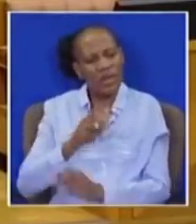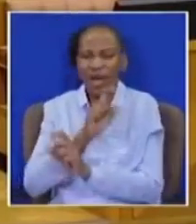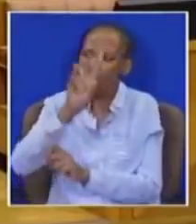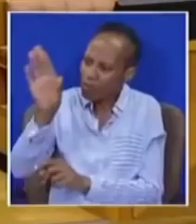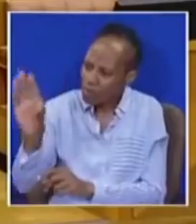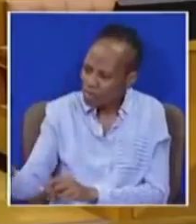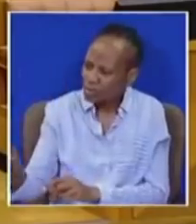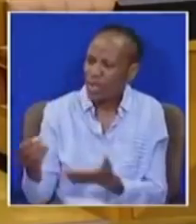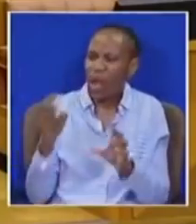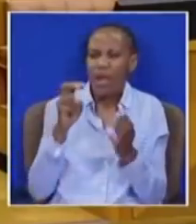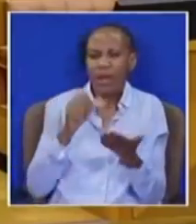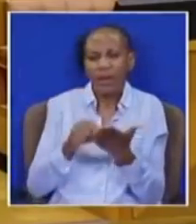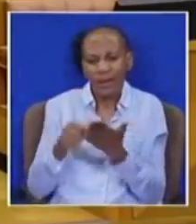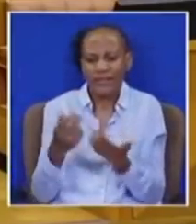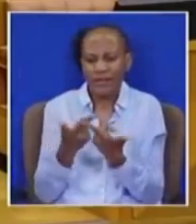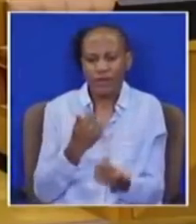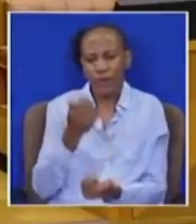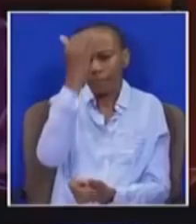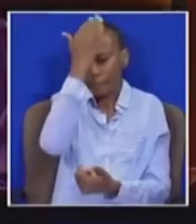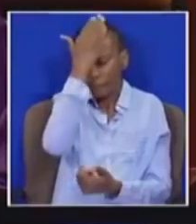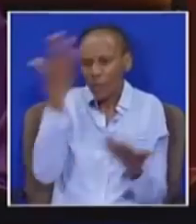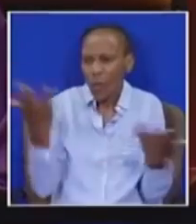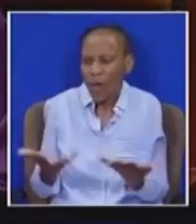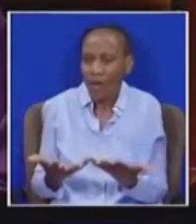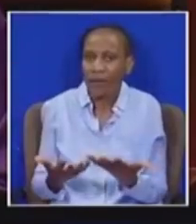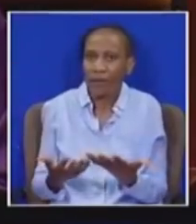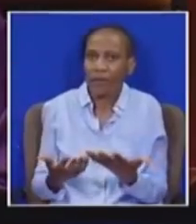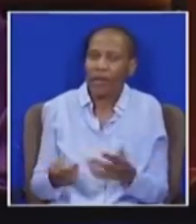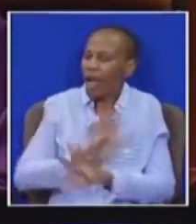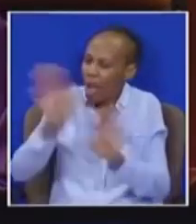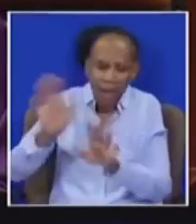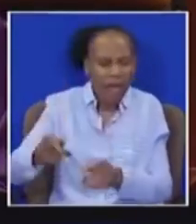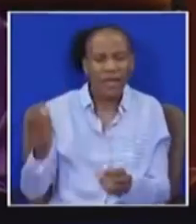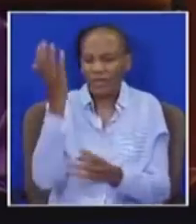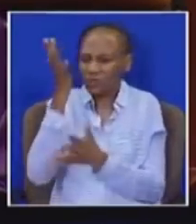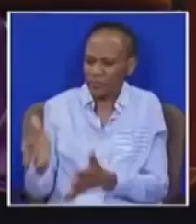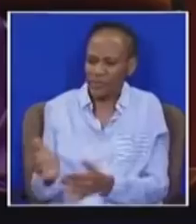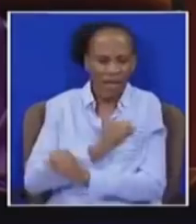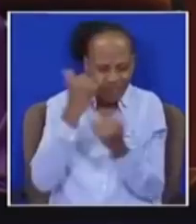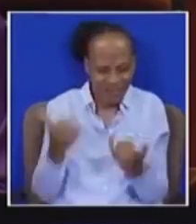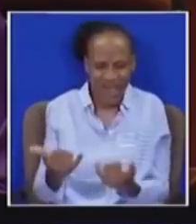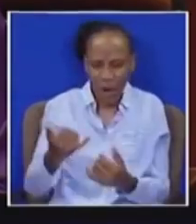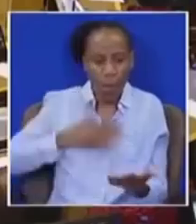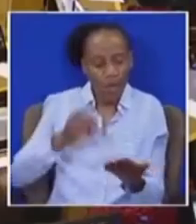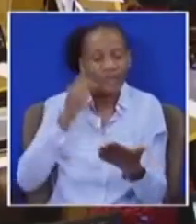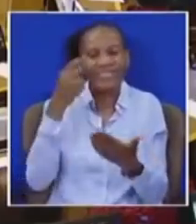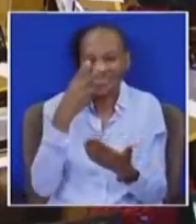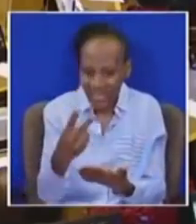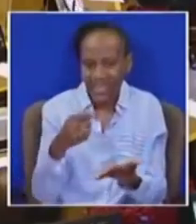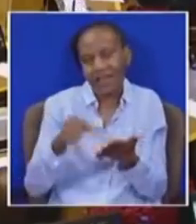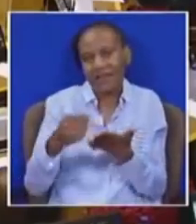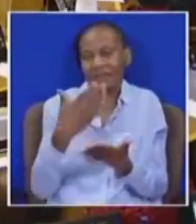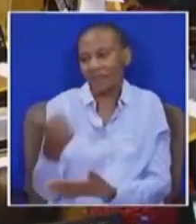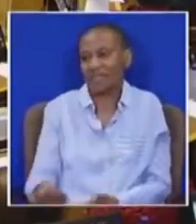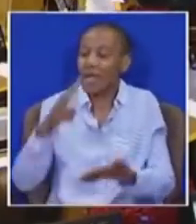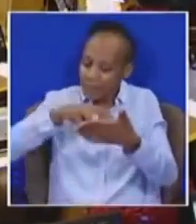from Zuma? I announced that we have received the No, letter. Speaker, We because will now publish it must be in on the record. ATC. Can we see the letter? Can